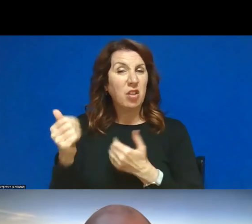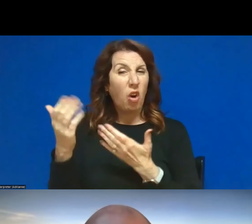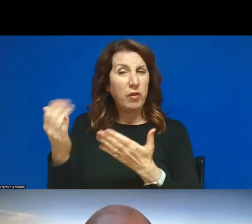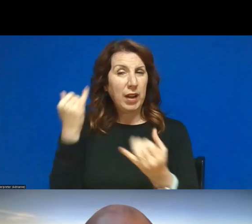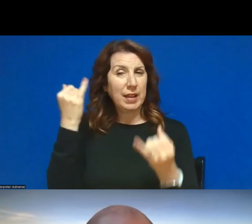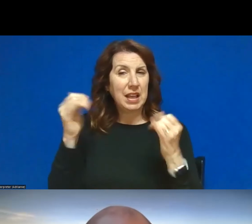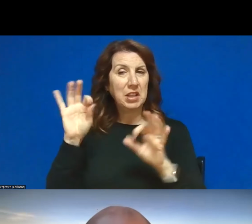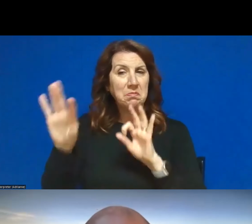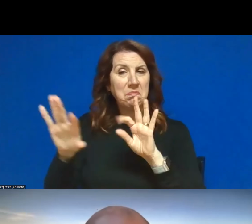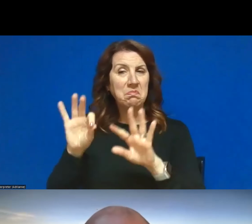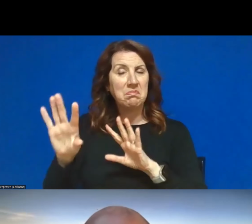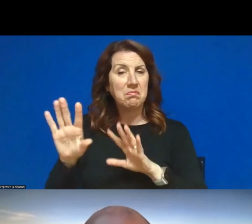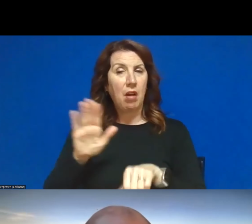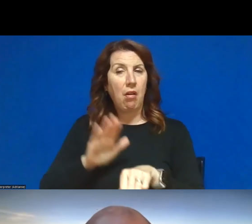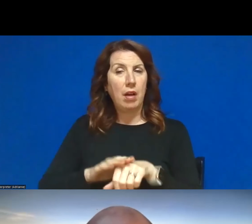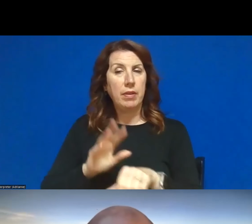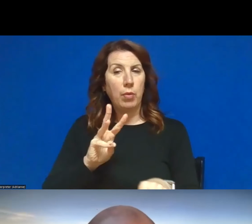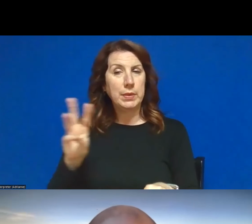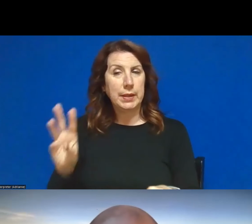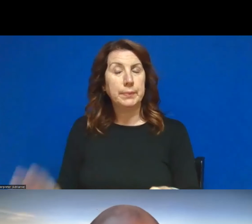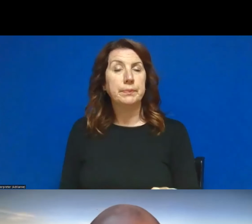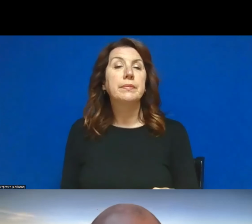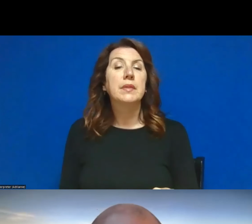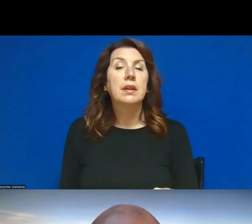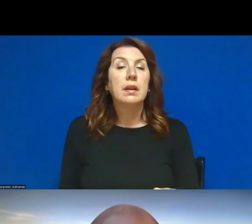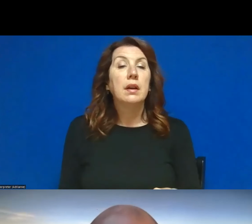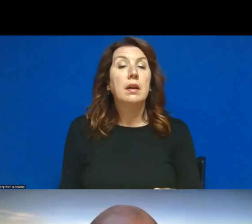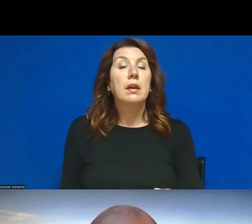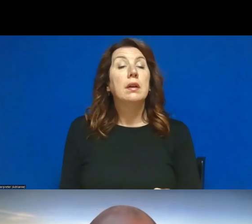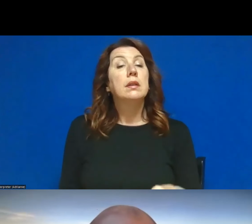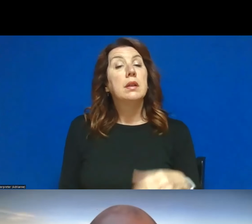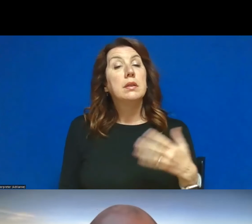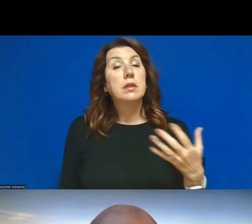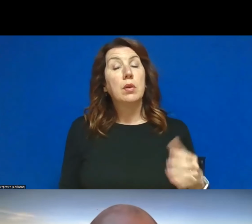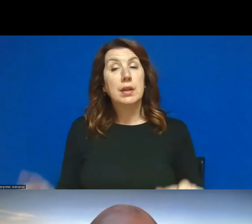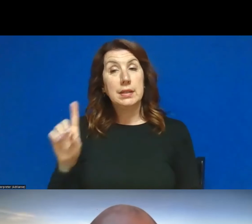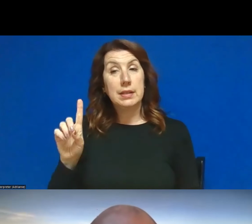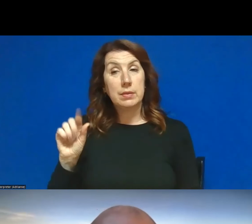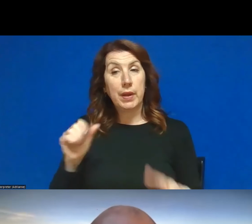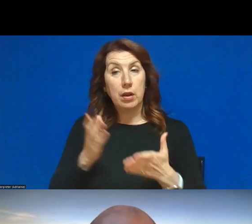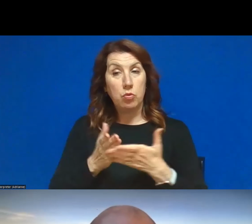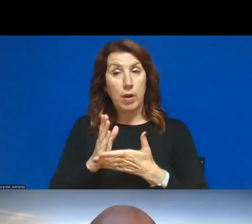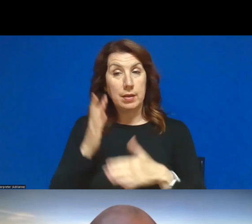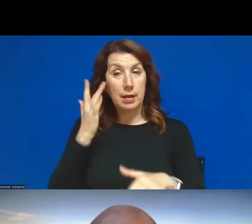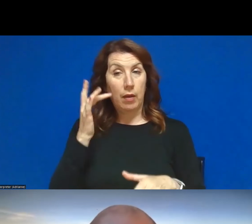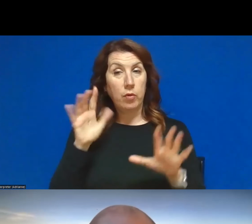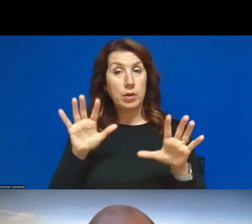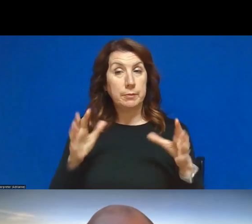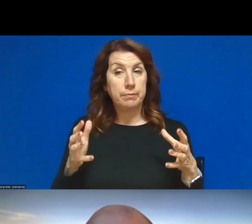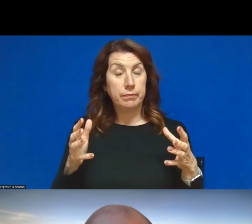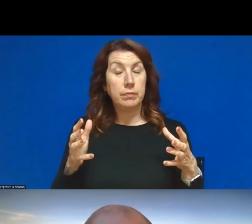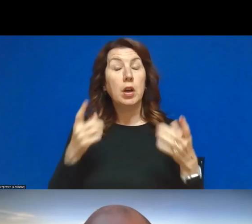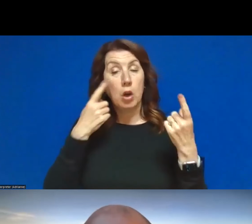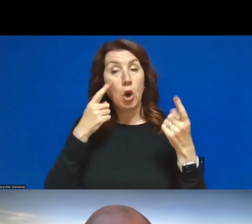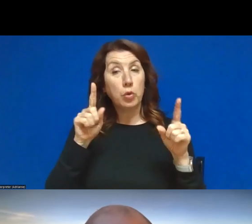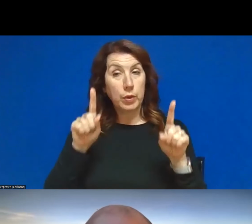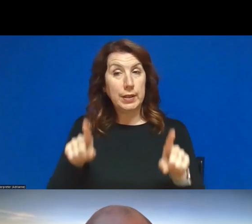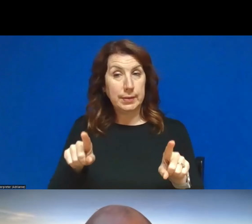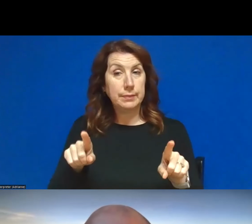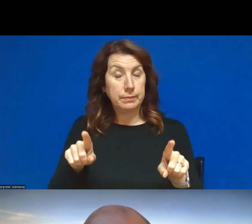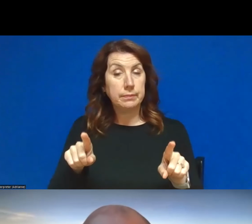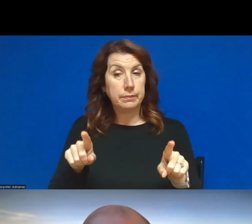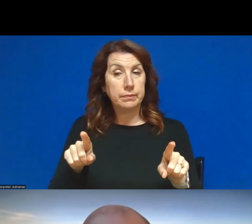So just as a kind of initial point, Disability Rights California does agree that there